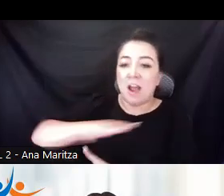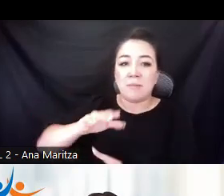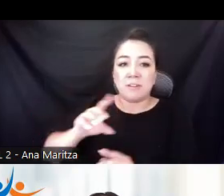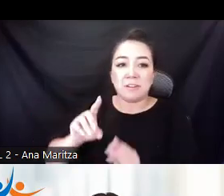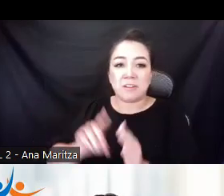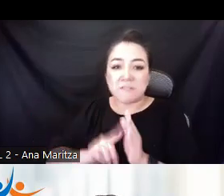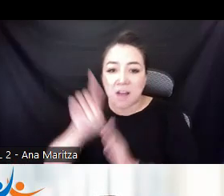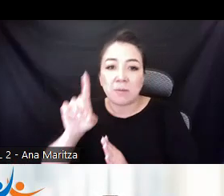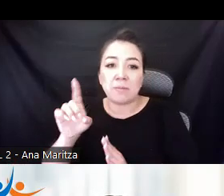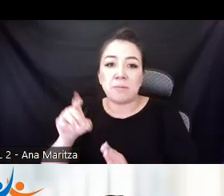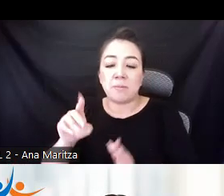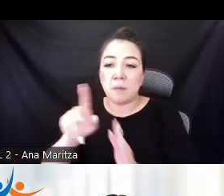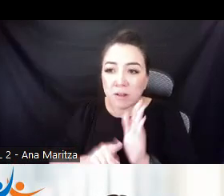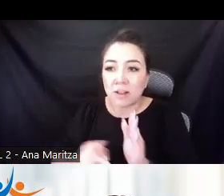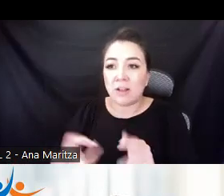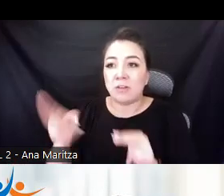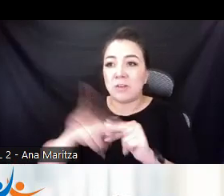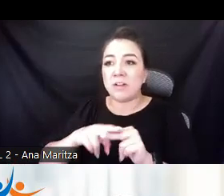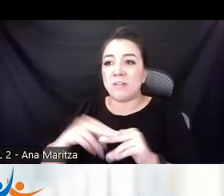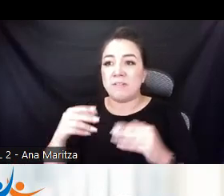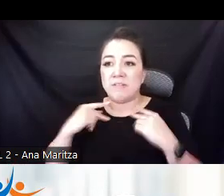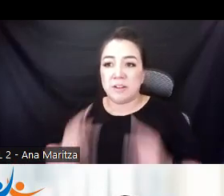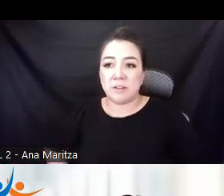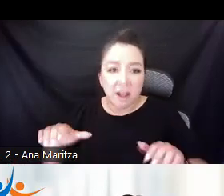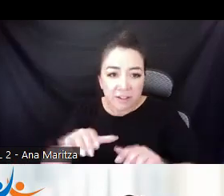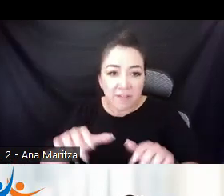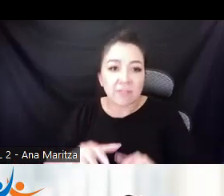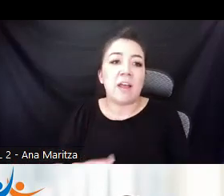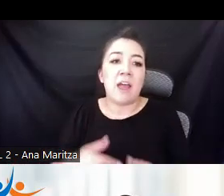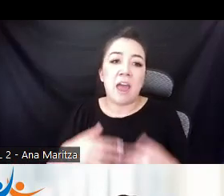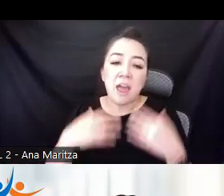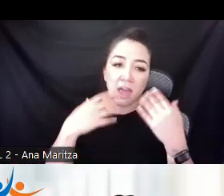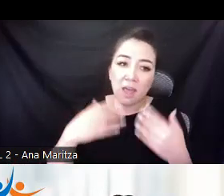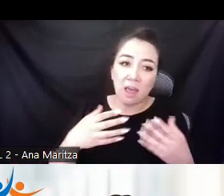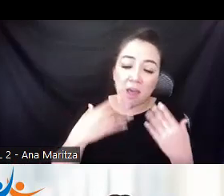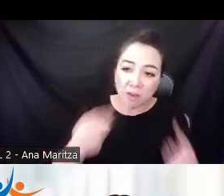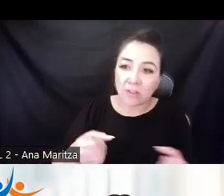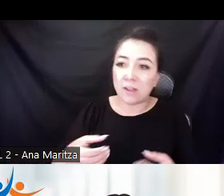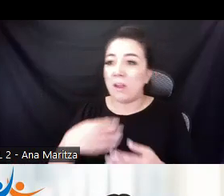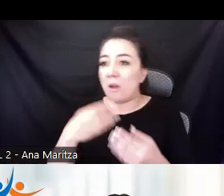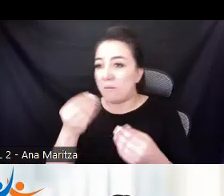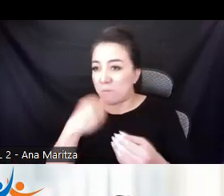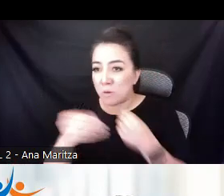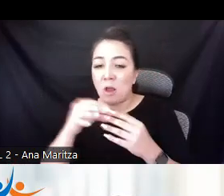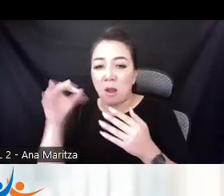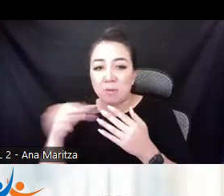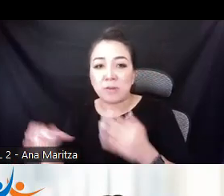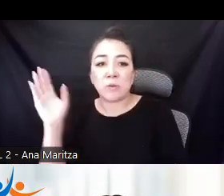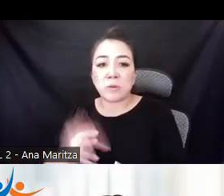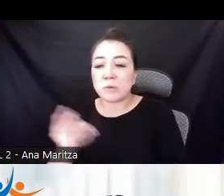policies that increase physical activity, healthy and whole food options, socializing, reducing